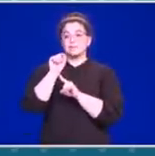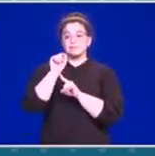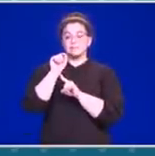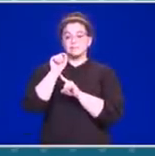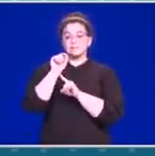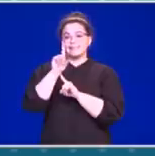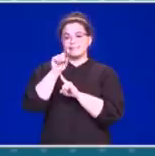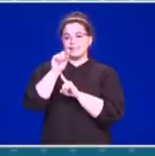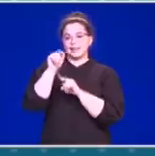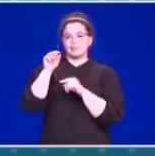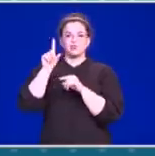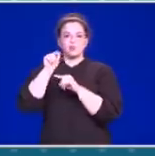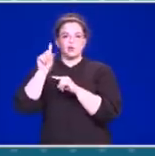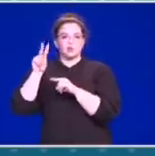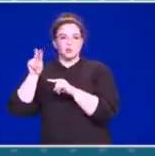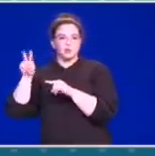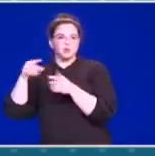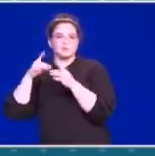2022 and beyond.